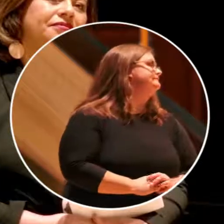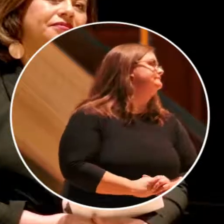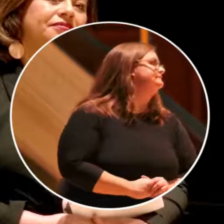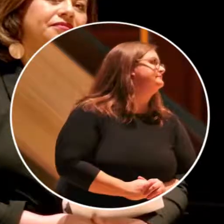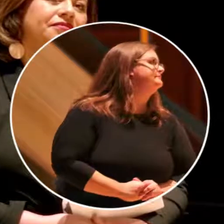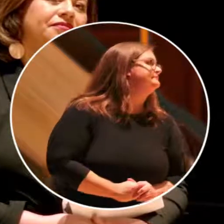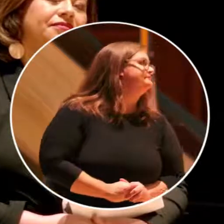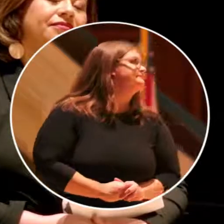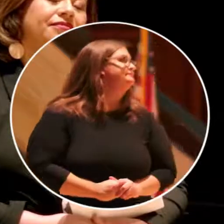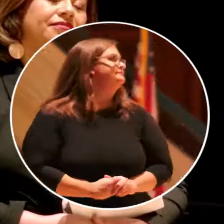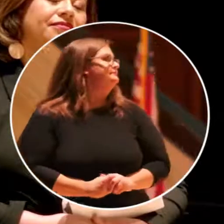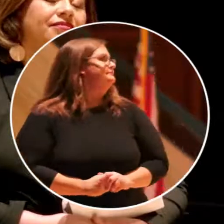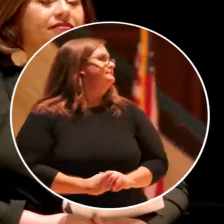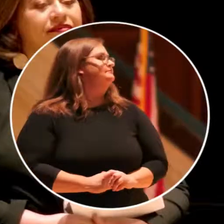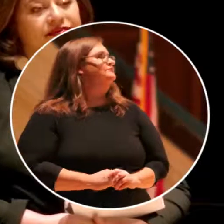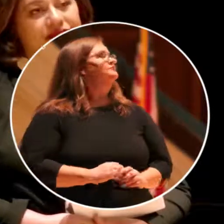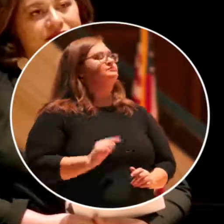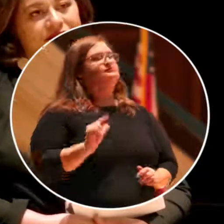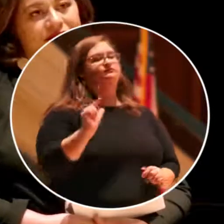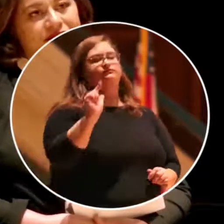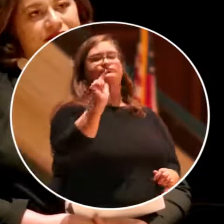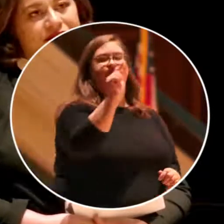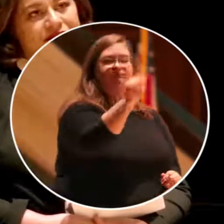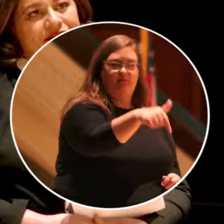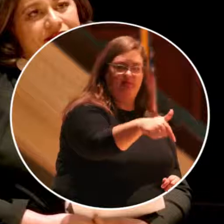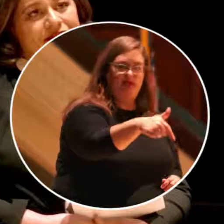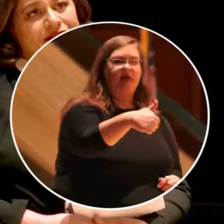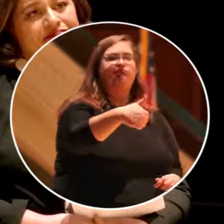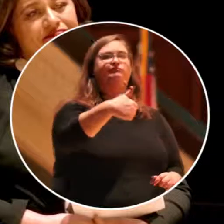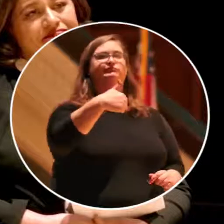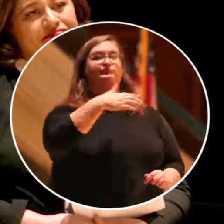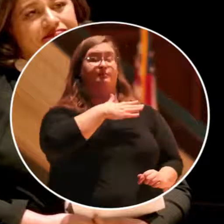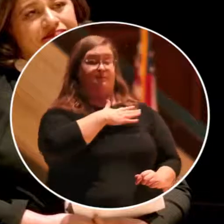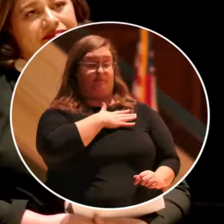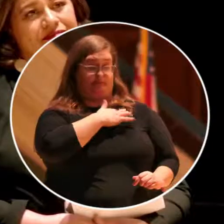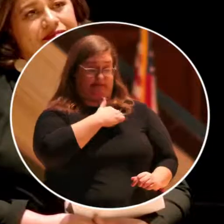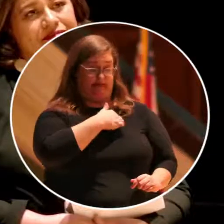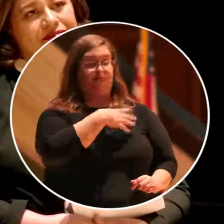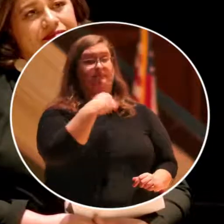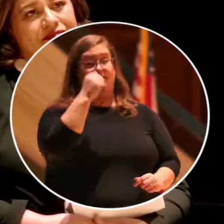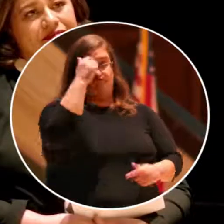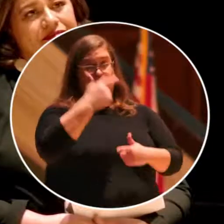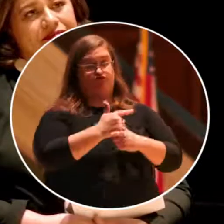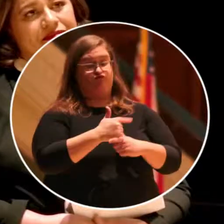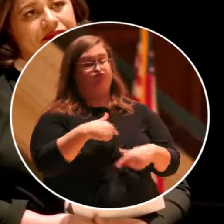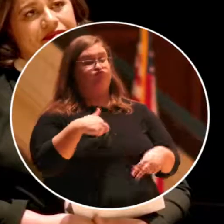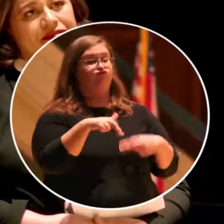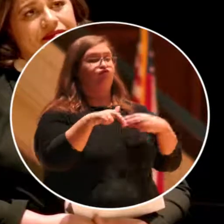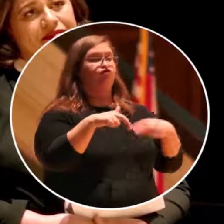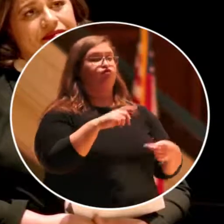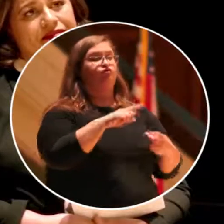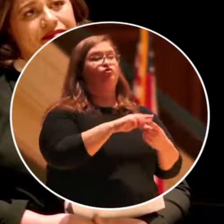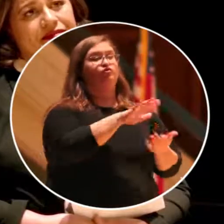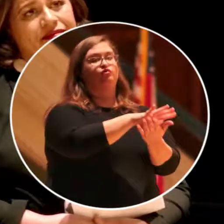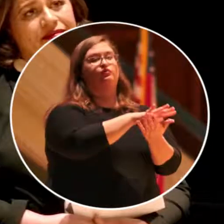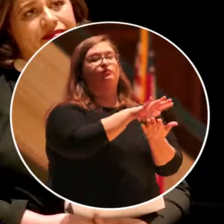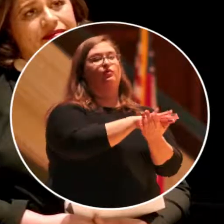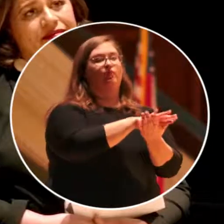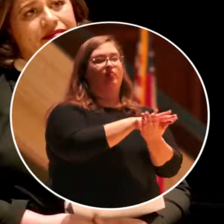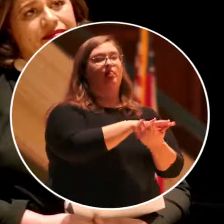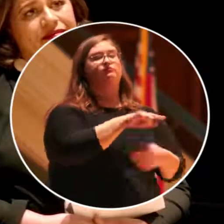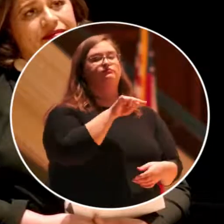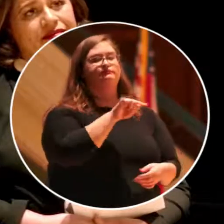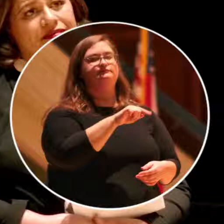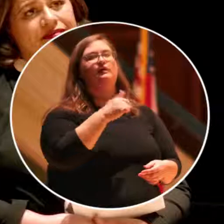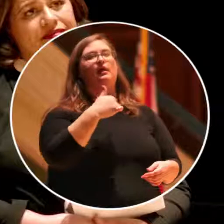before she miscarried, walking me home from the school bus stop. She was hunched over, holding on to our station wagon that